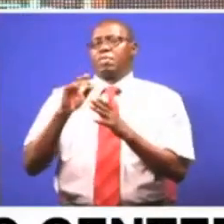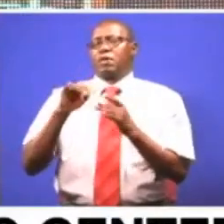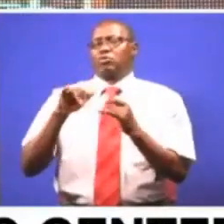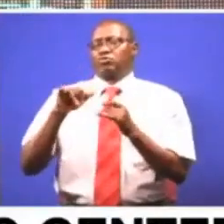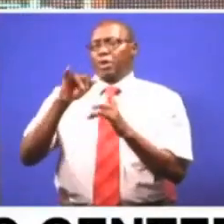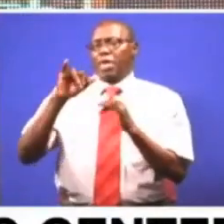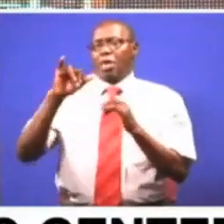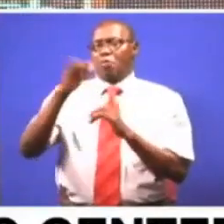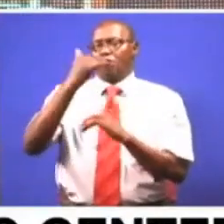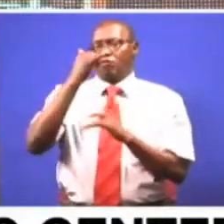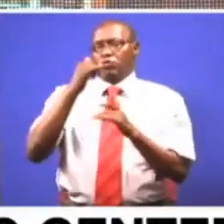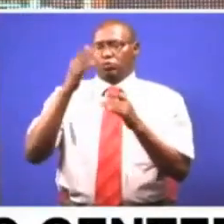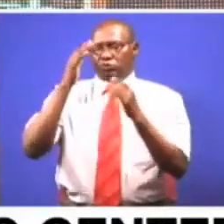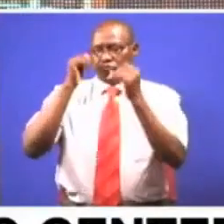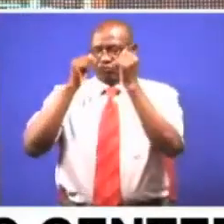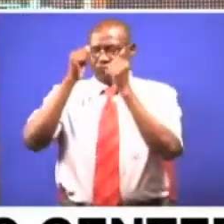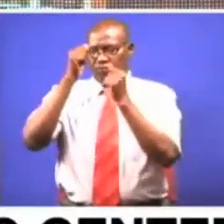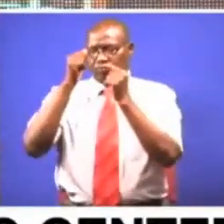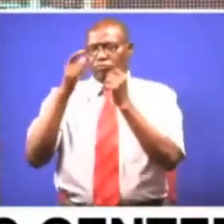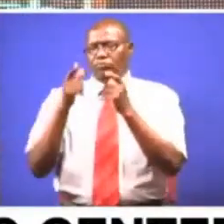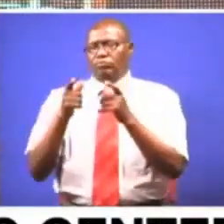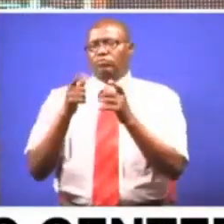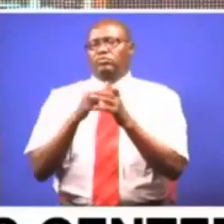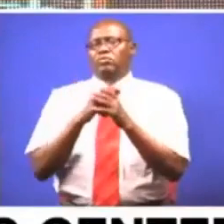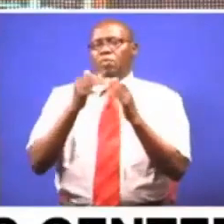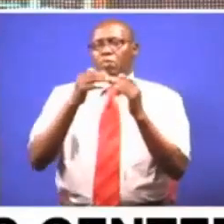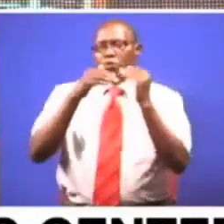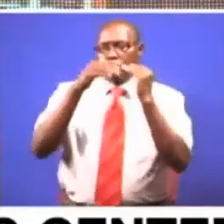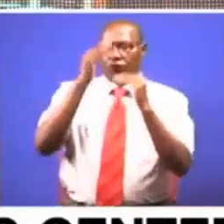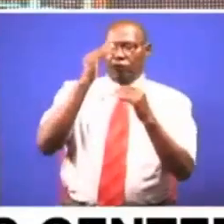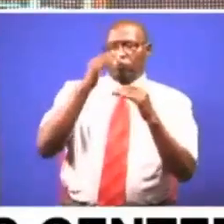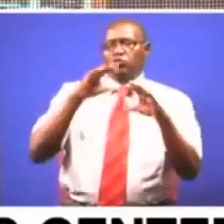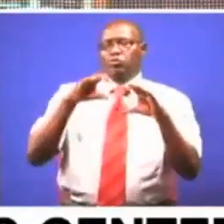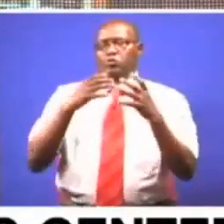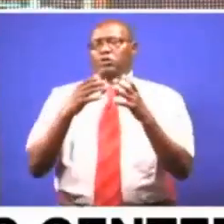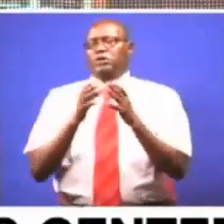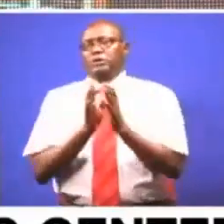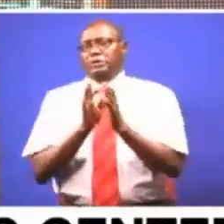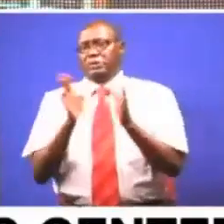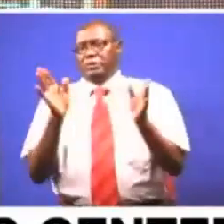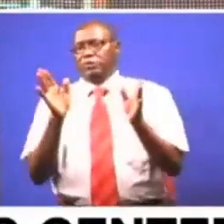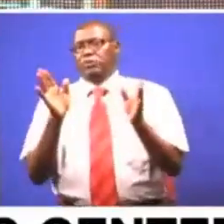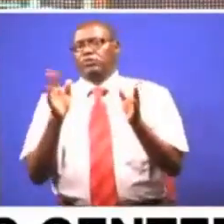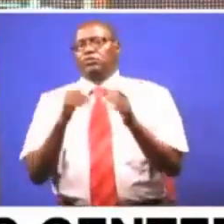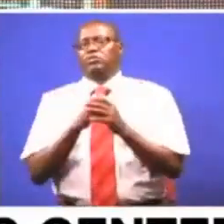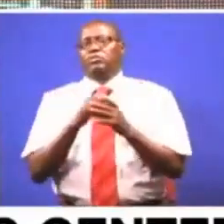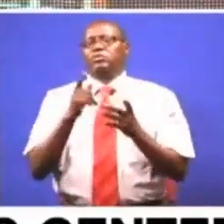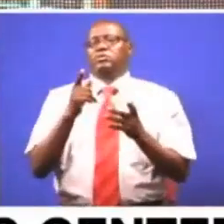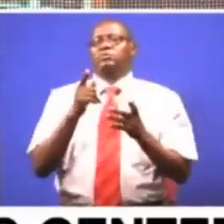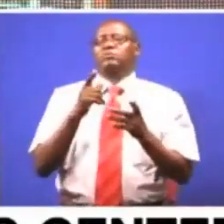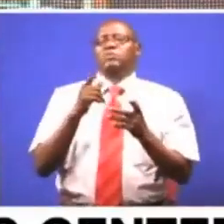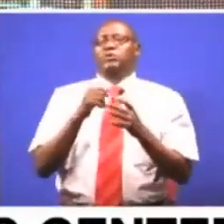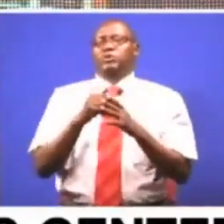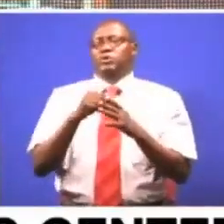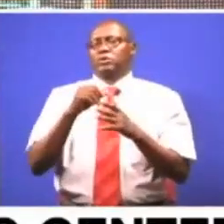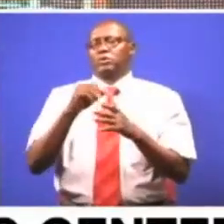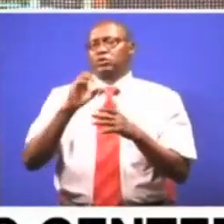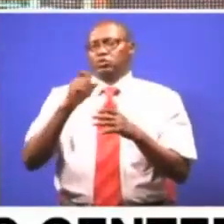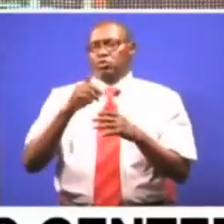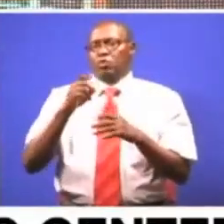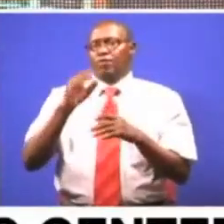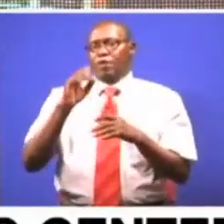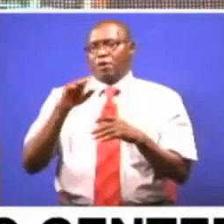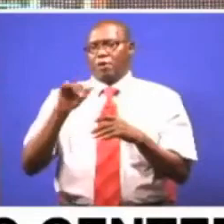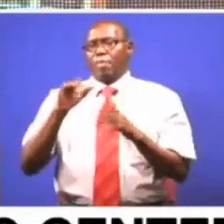Australia, saying it will be helpful to the university and the community at large. Gerald Shufried, the director of Shufried Company, stated that his